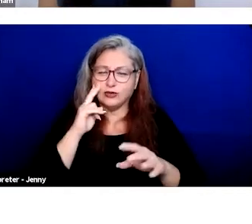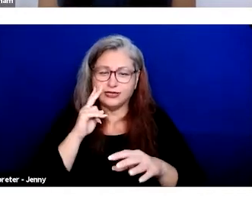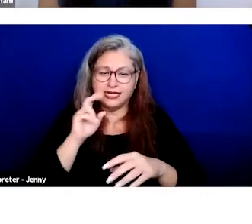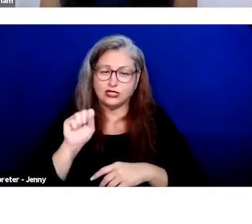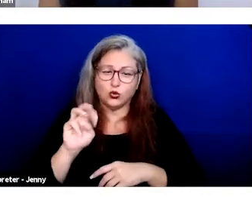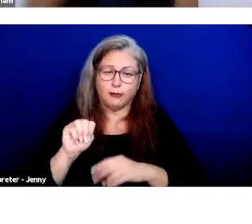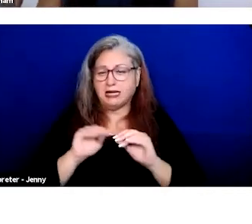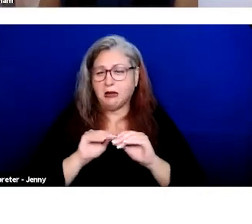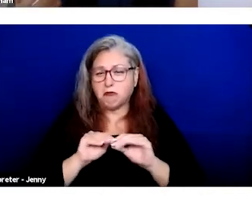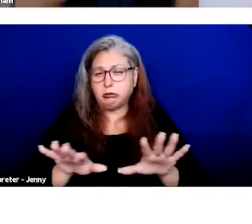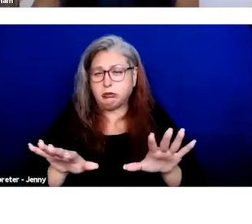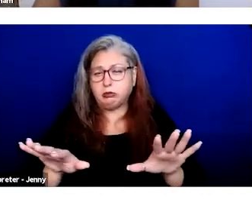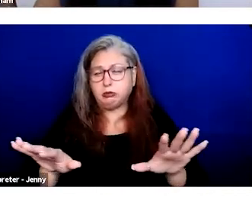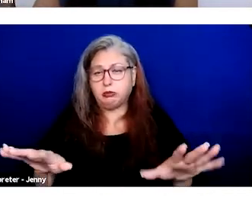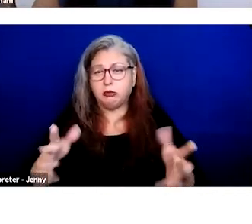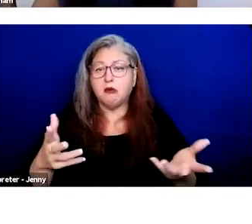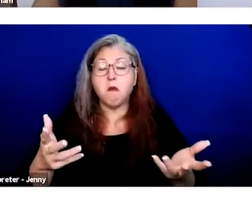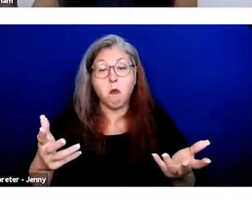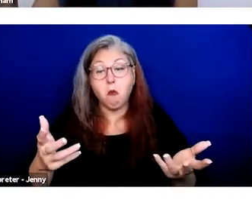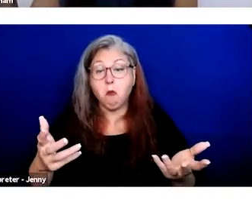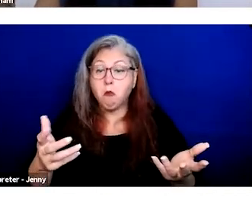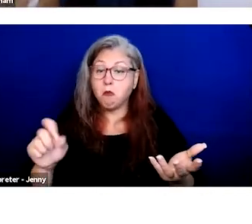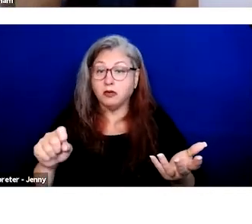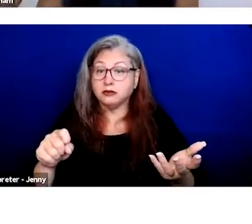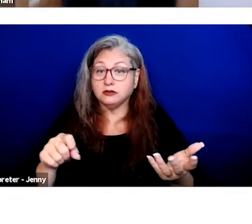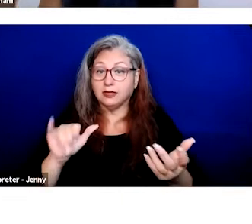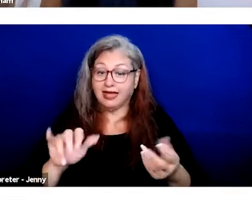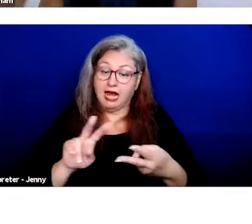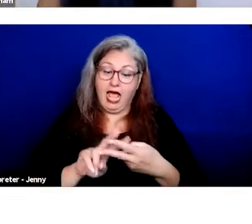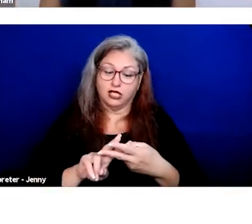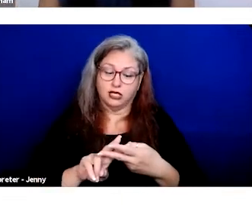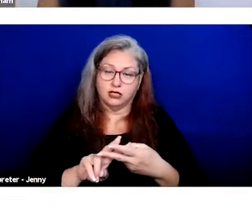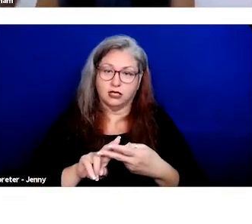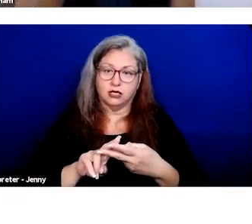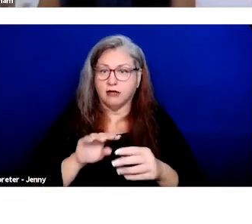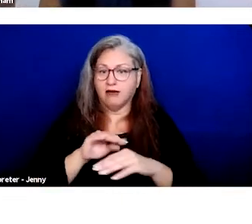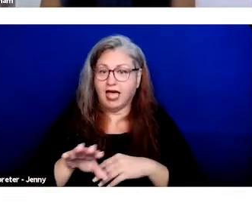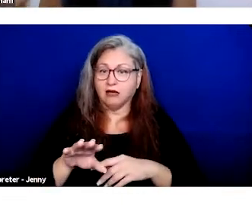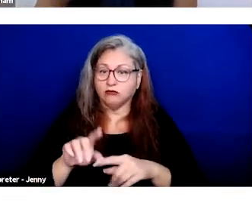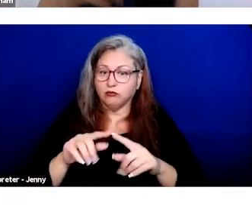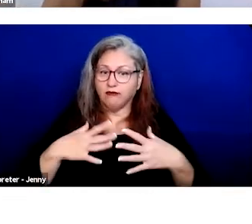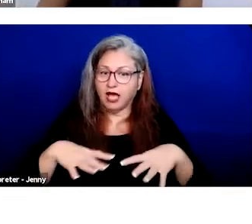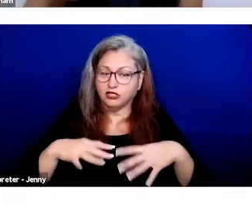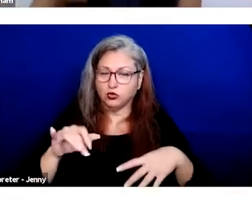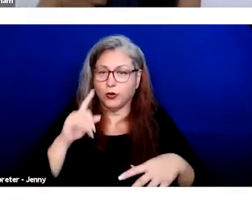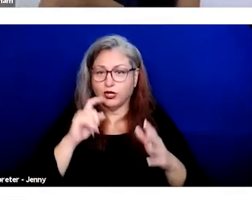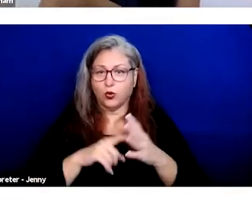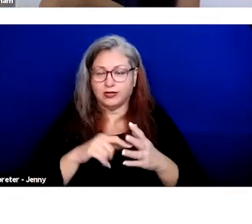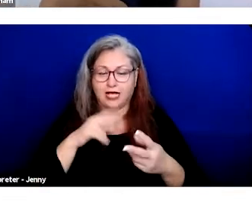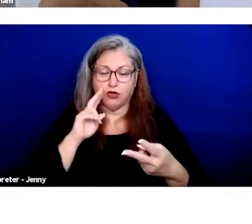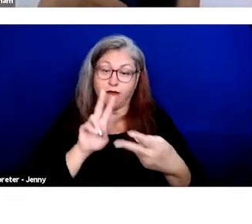media. And certainly, that hashtag also affected fashion. So again, what we saw is that I saw